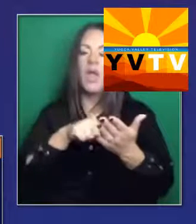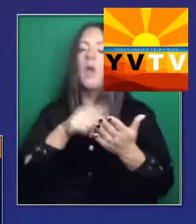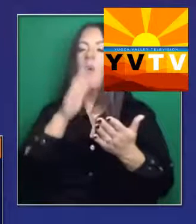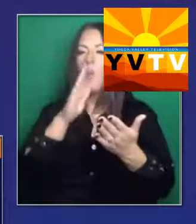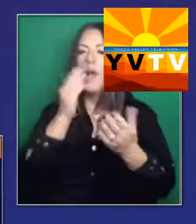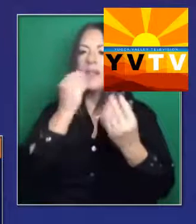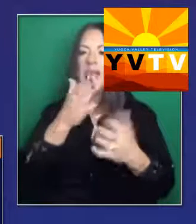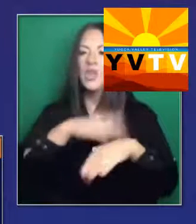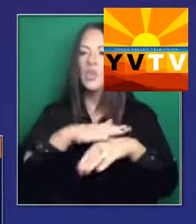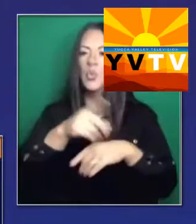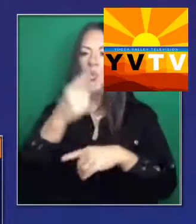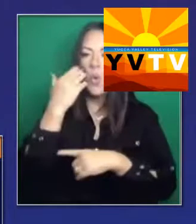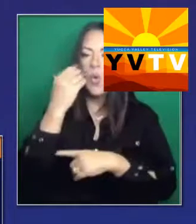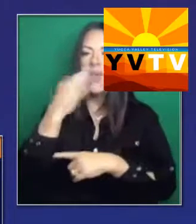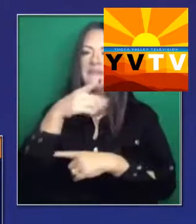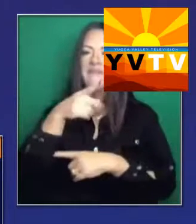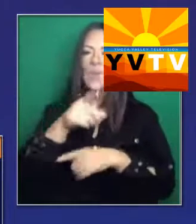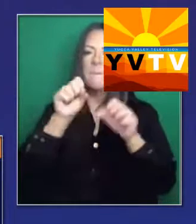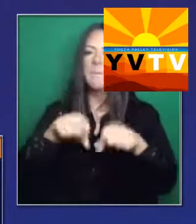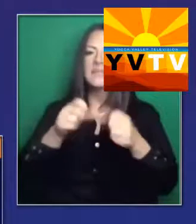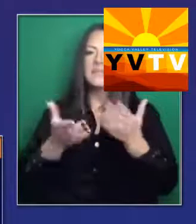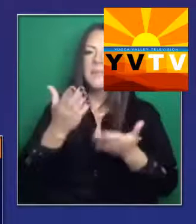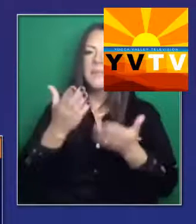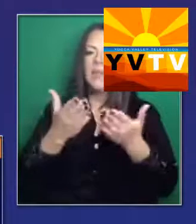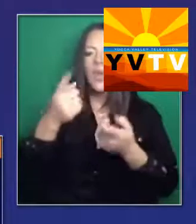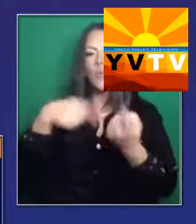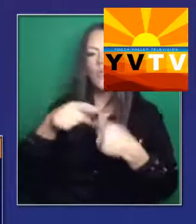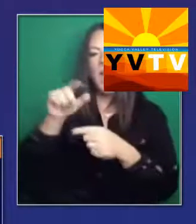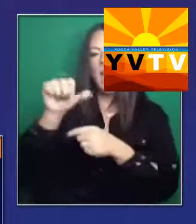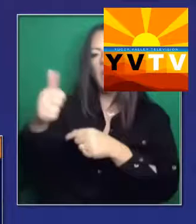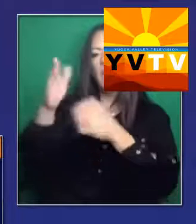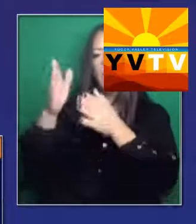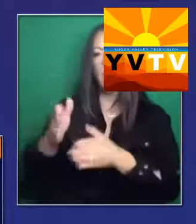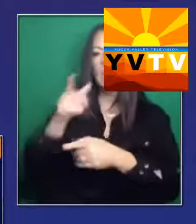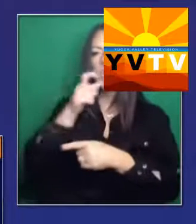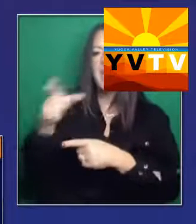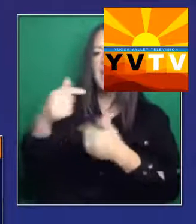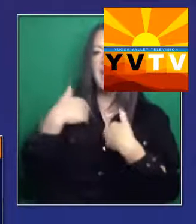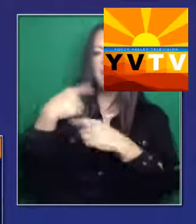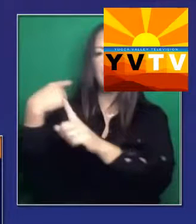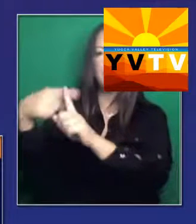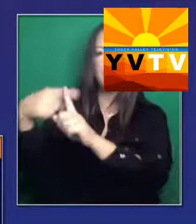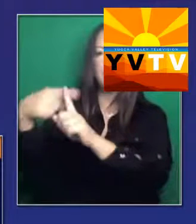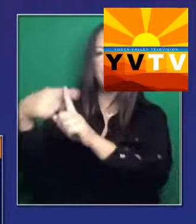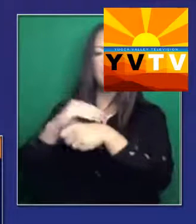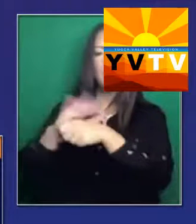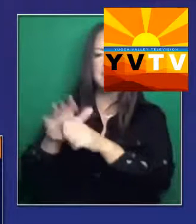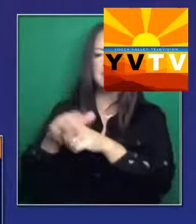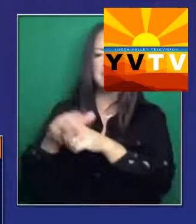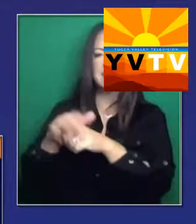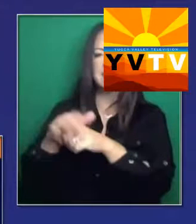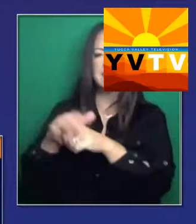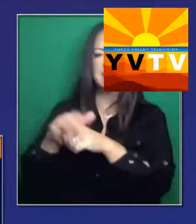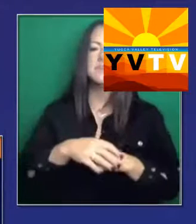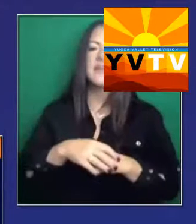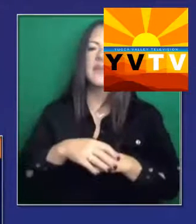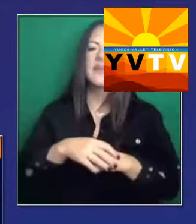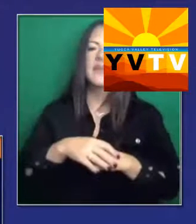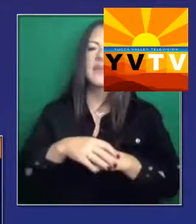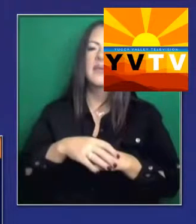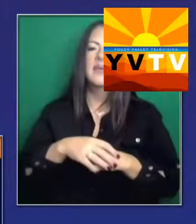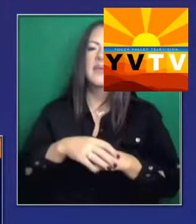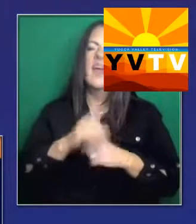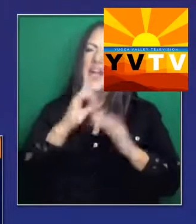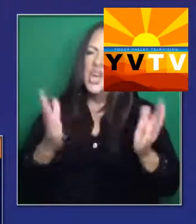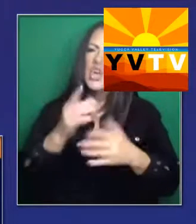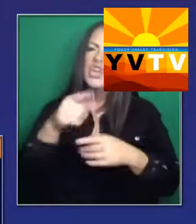contracted COVID-19. I just wanted to give a brief update. We've talked a lot about our notification system and encouraged that,